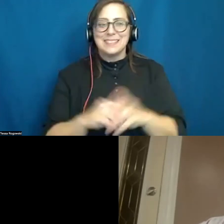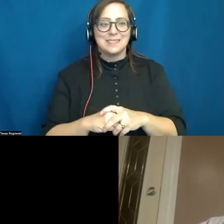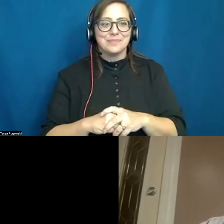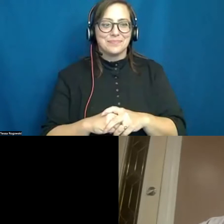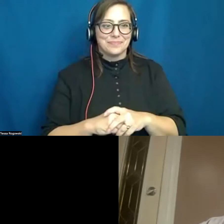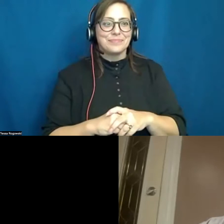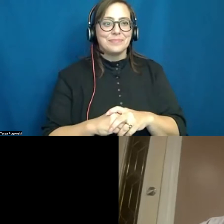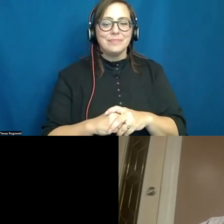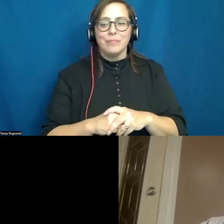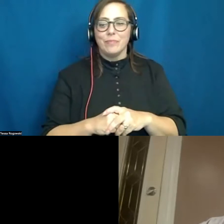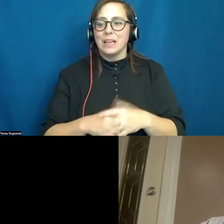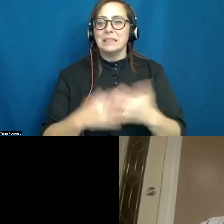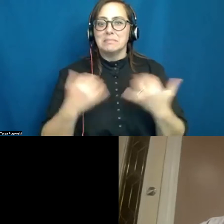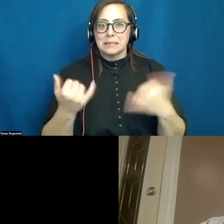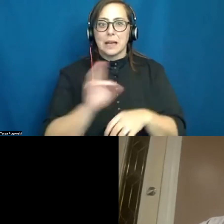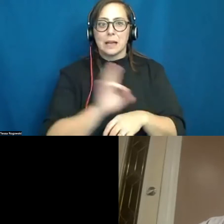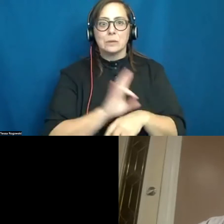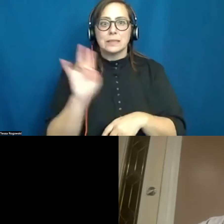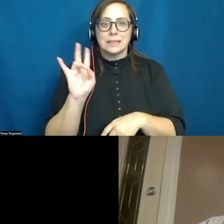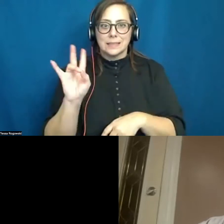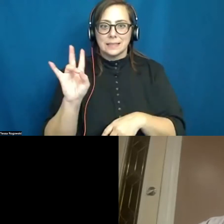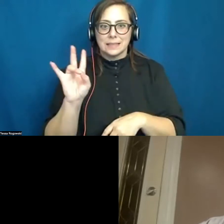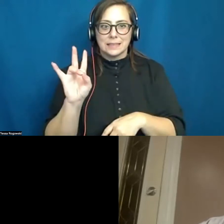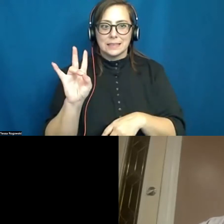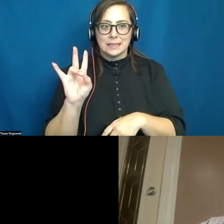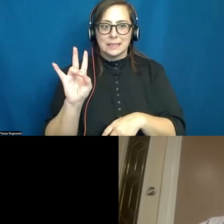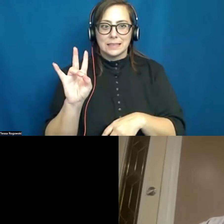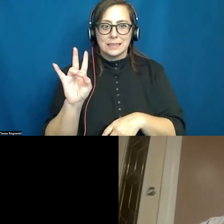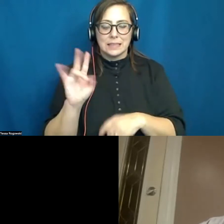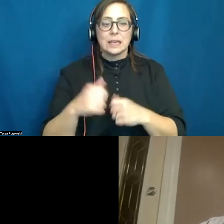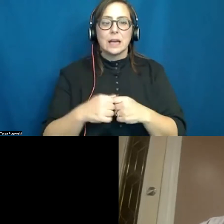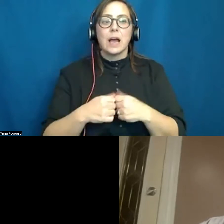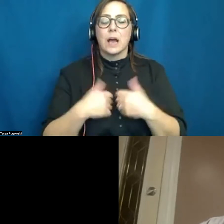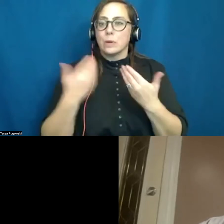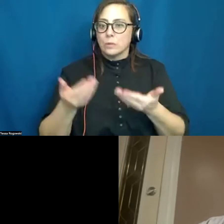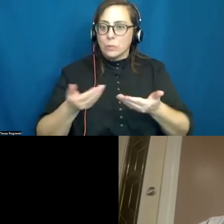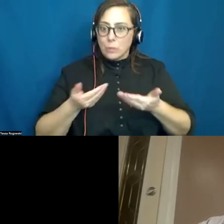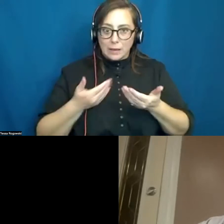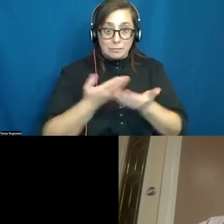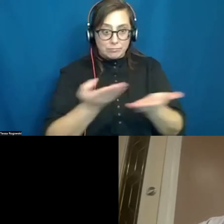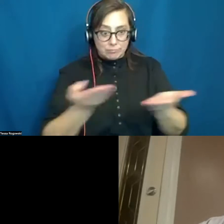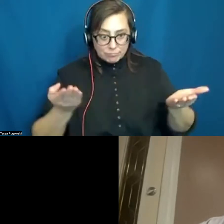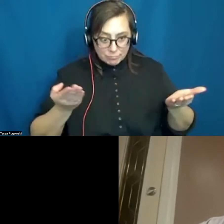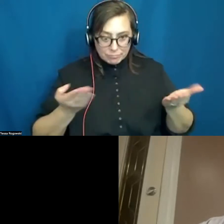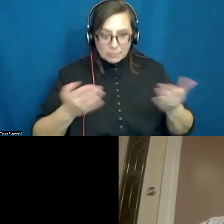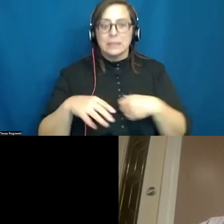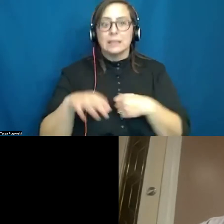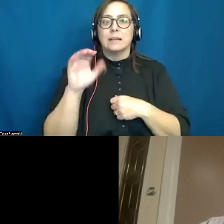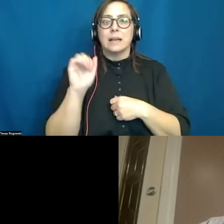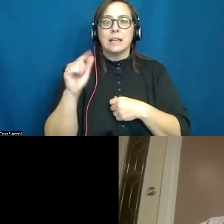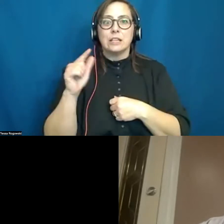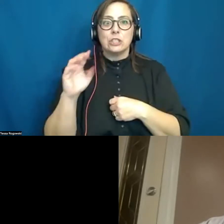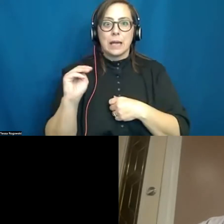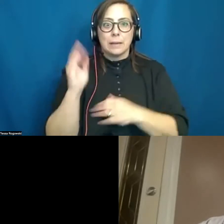It is 7 o'clock, and I would like to welcome everybody to the AGM talk